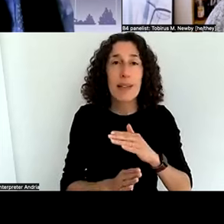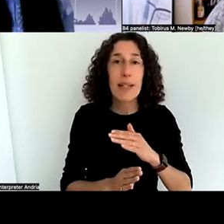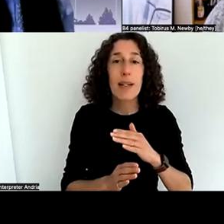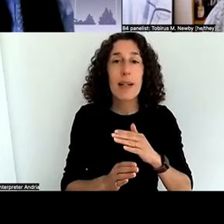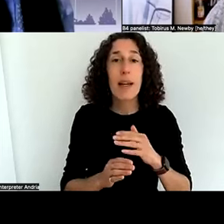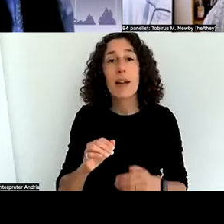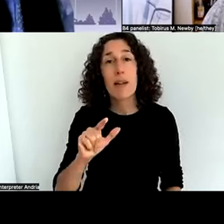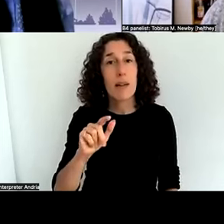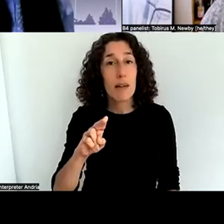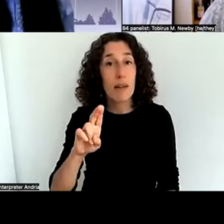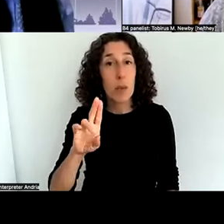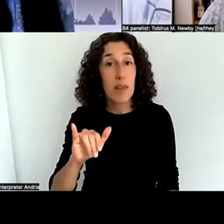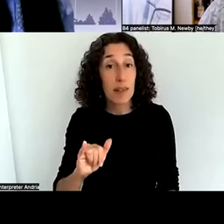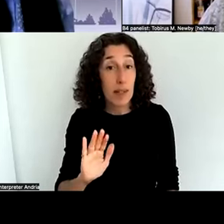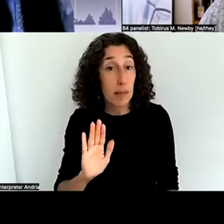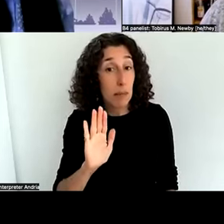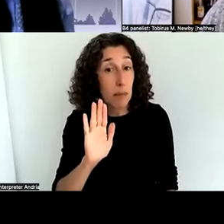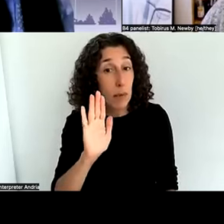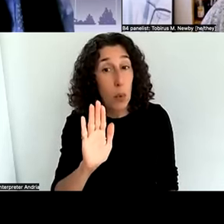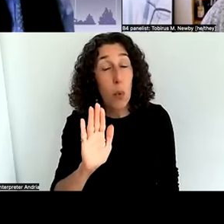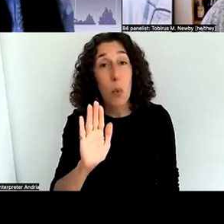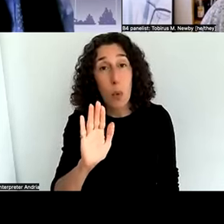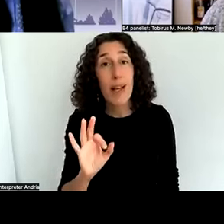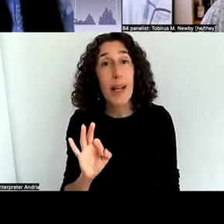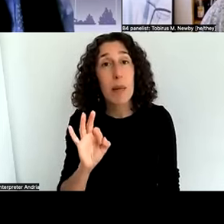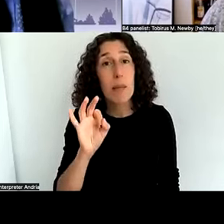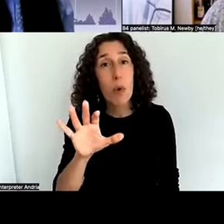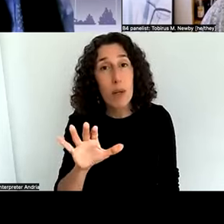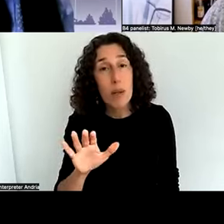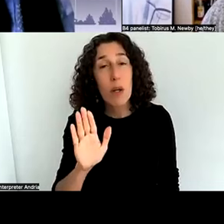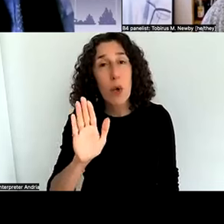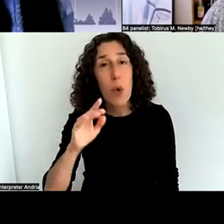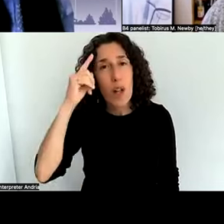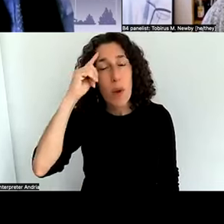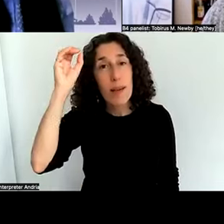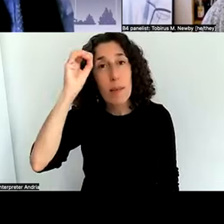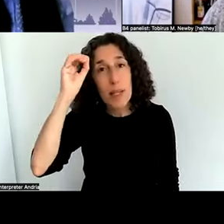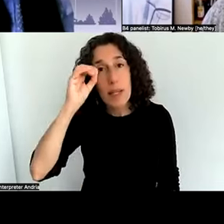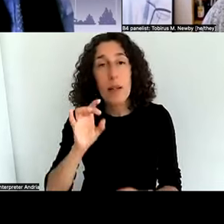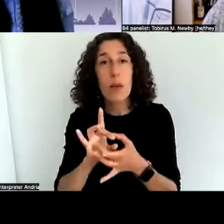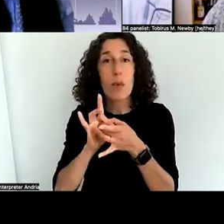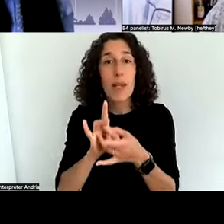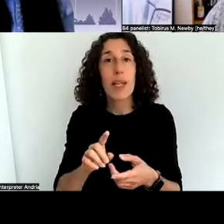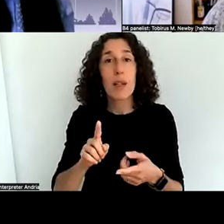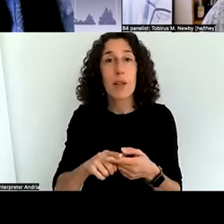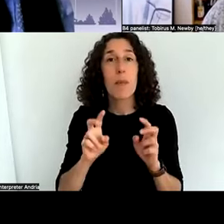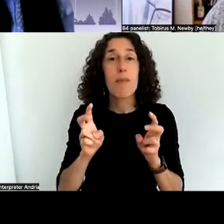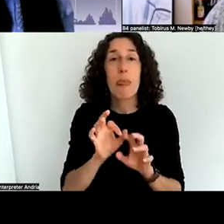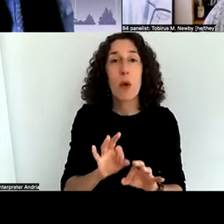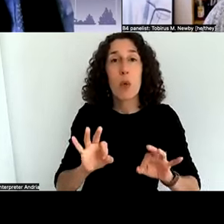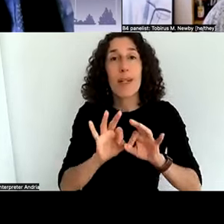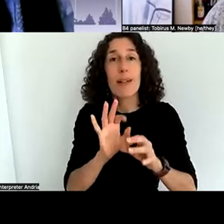hear your input as well in terms of this conversation around really this critical engagement with our campus around this